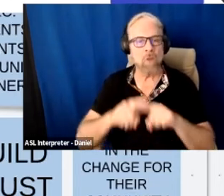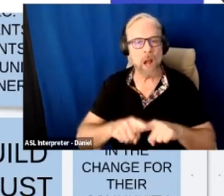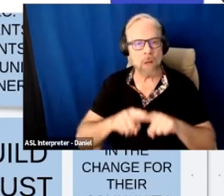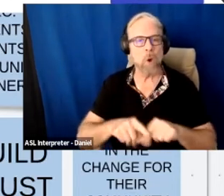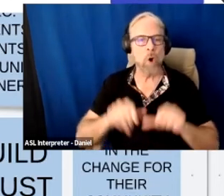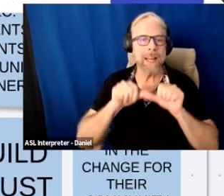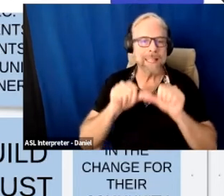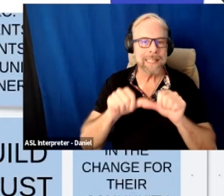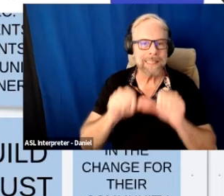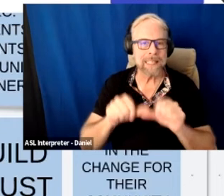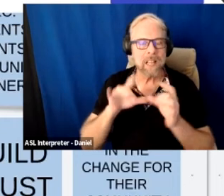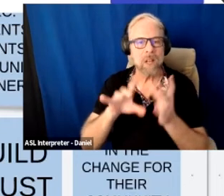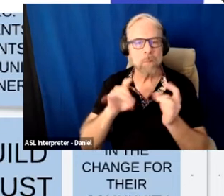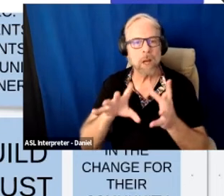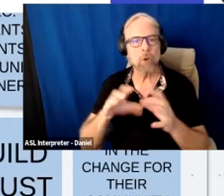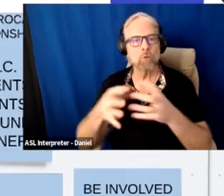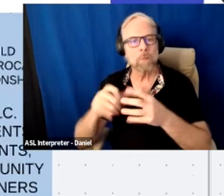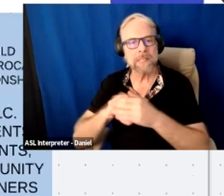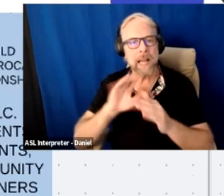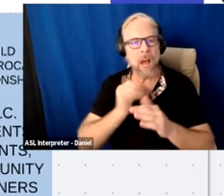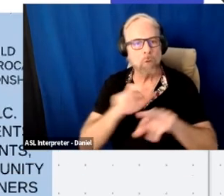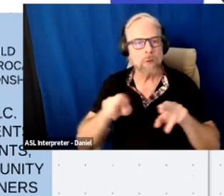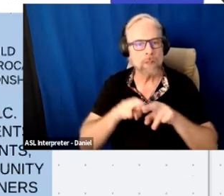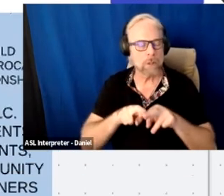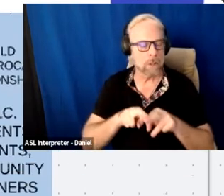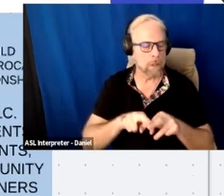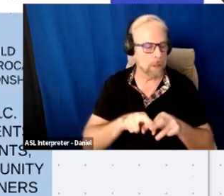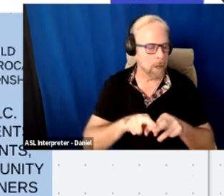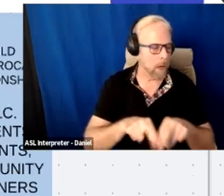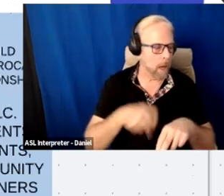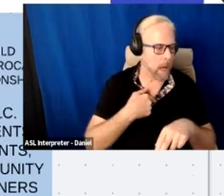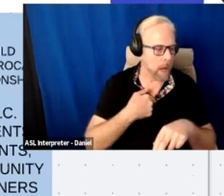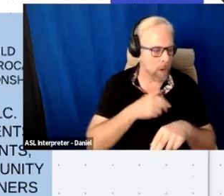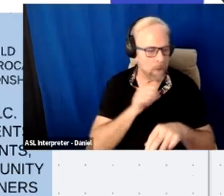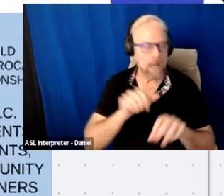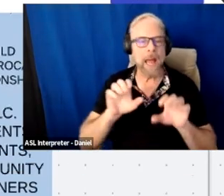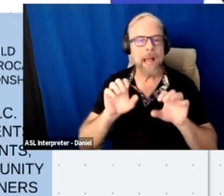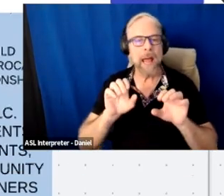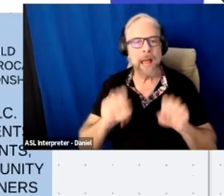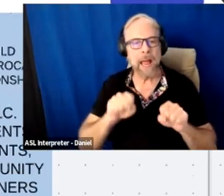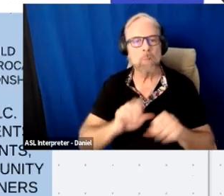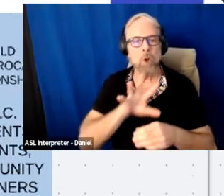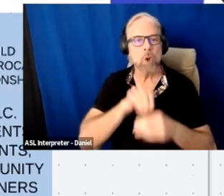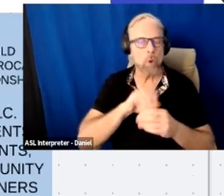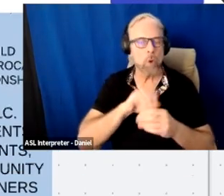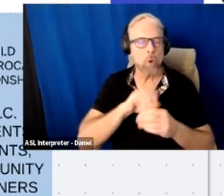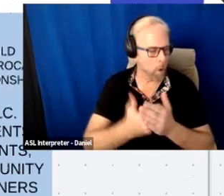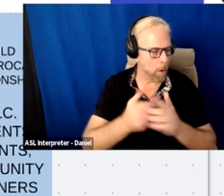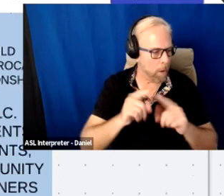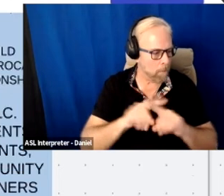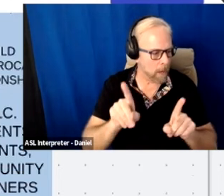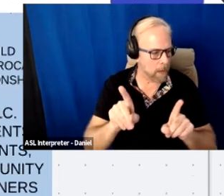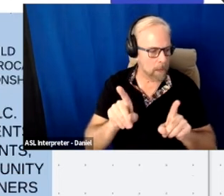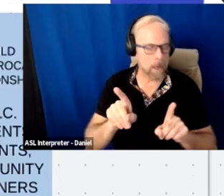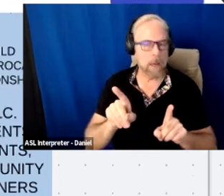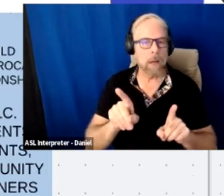feedback loops in our region. And I wasn't able to bucket all of these, but if I had to, I would